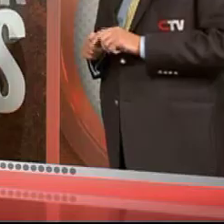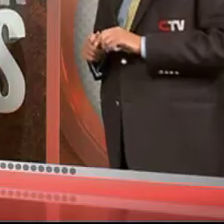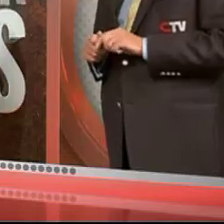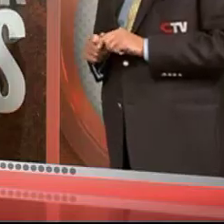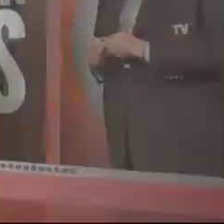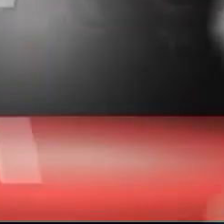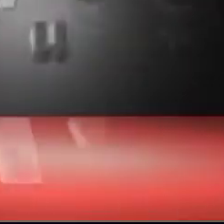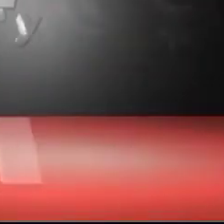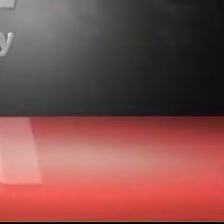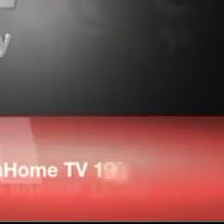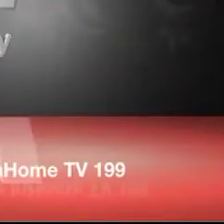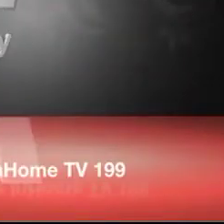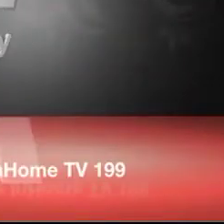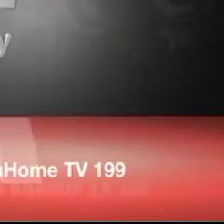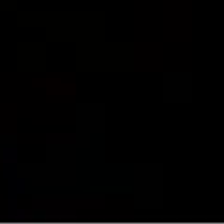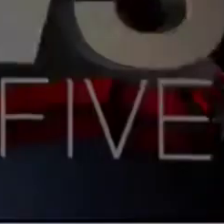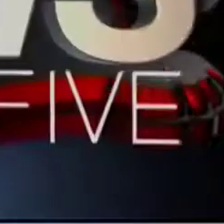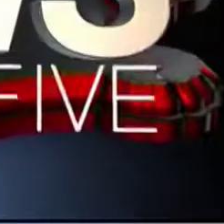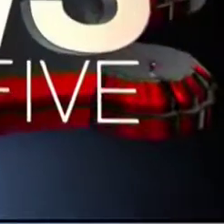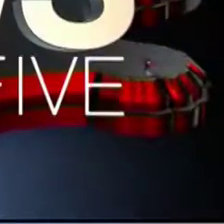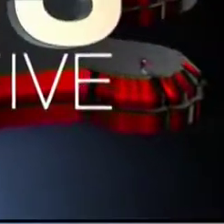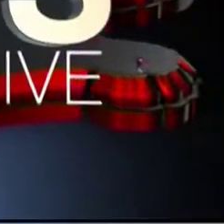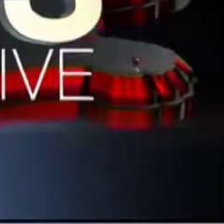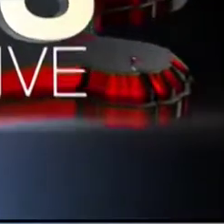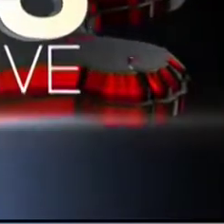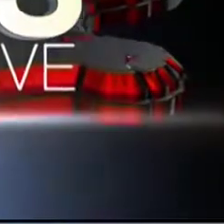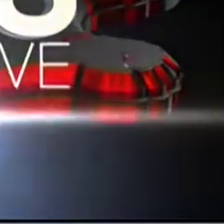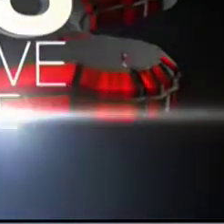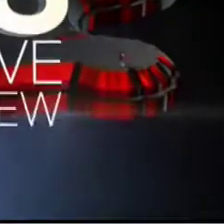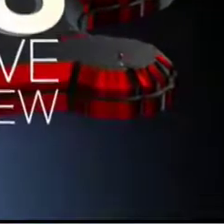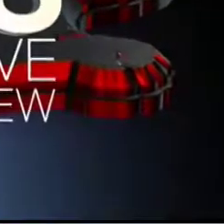Sport, Monday night, 7:30 here on CTV.